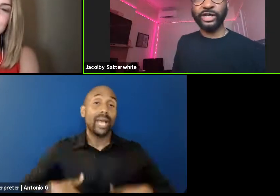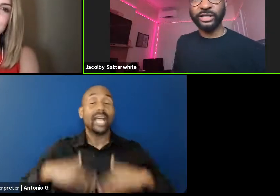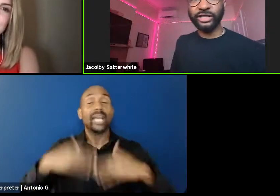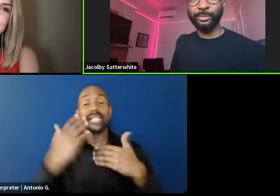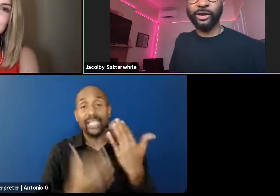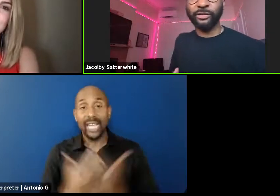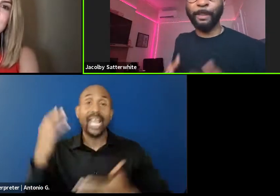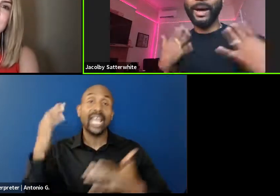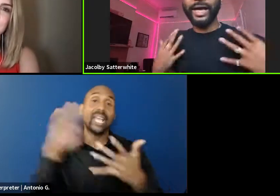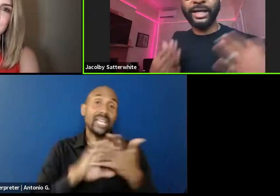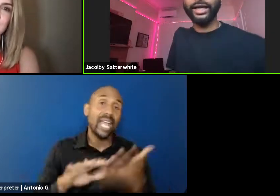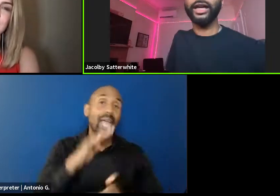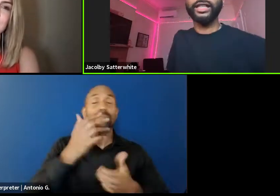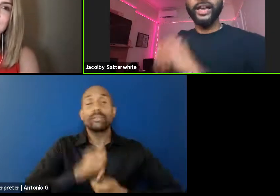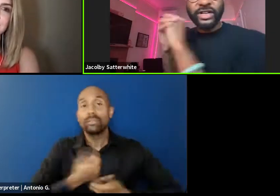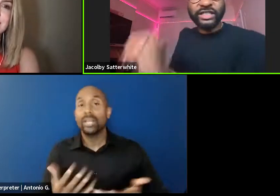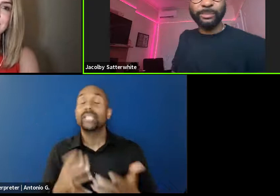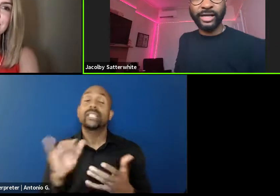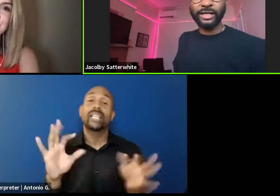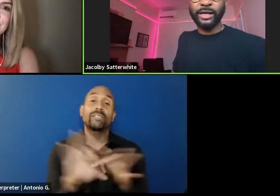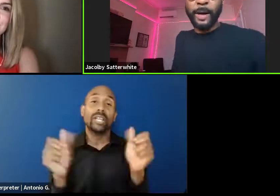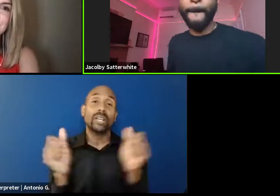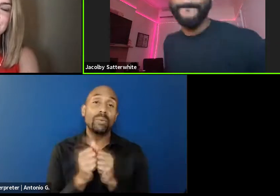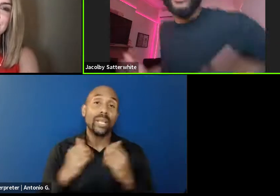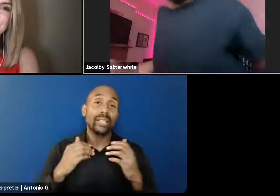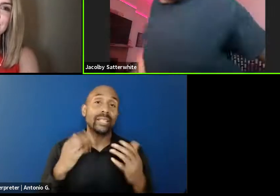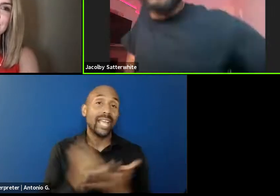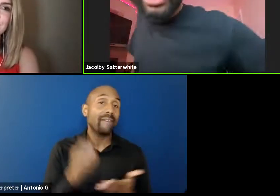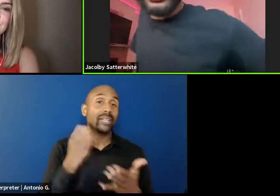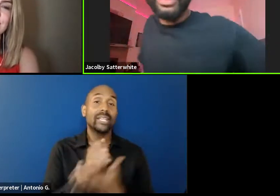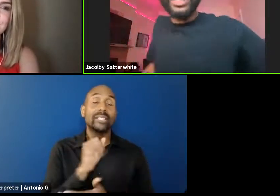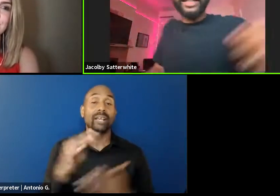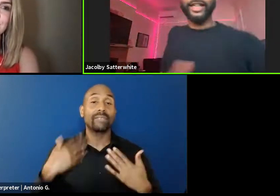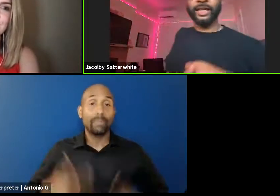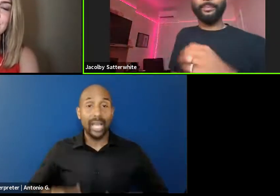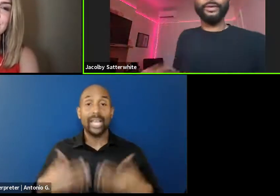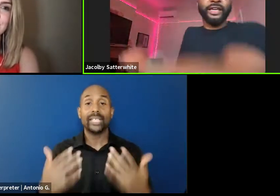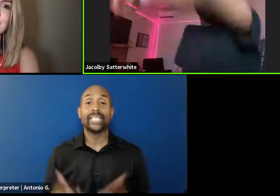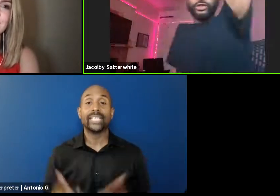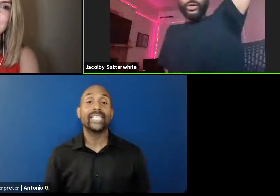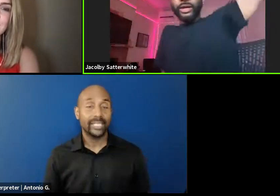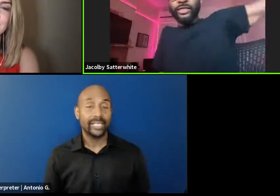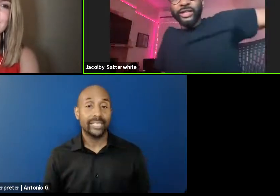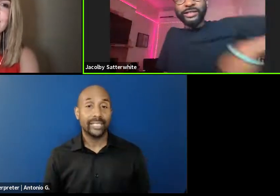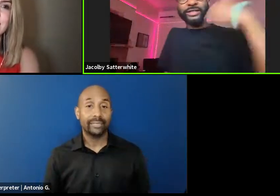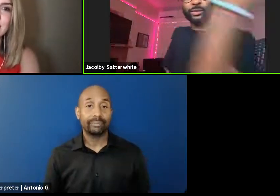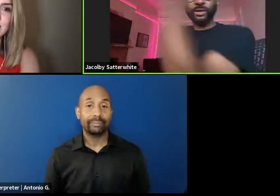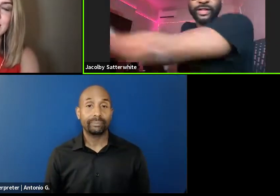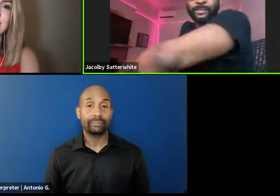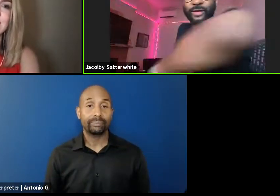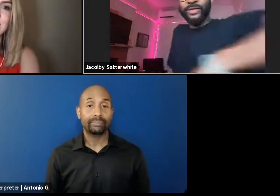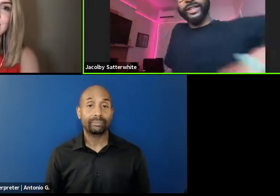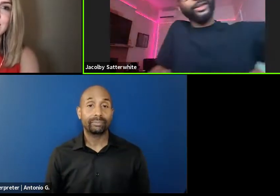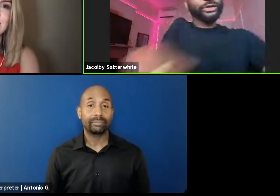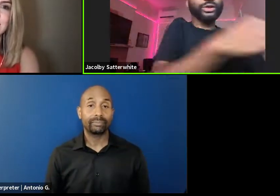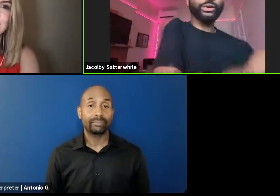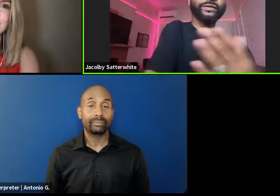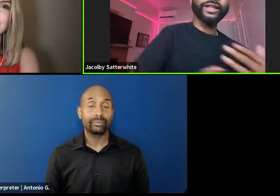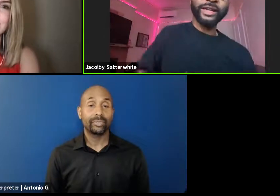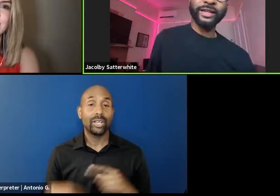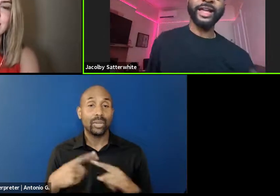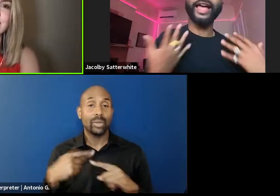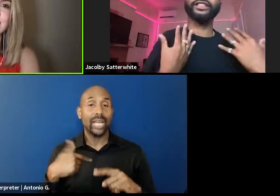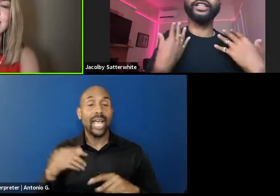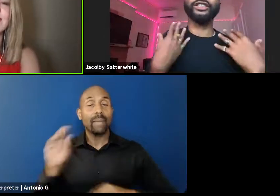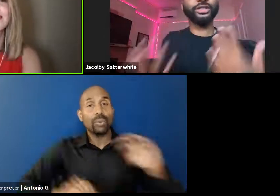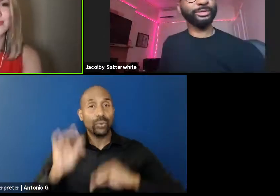abstract expressionism is about the body, evidence of the body, jumping, putting the body, like me doing this is sort of like in my videos is sort